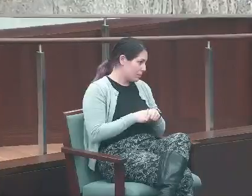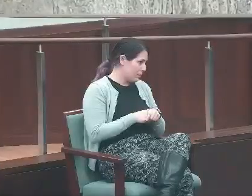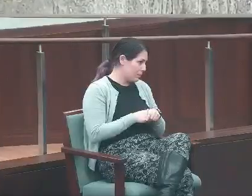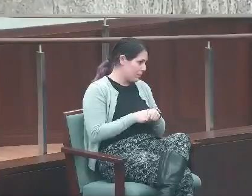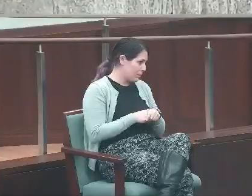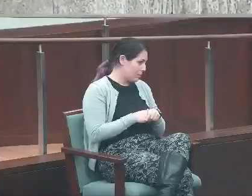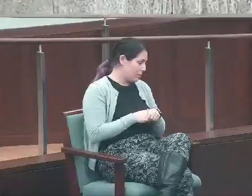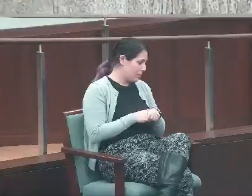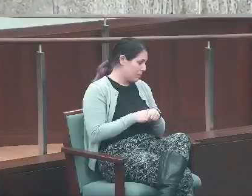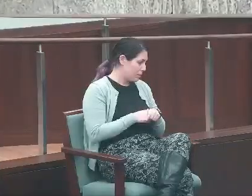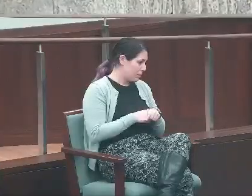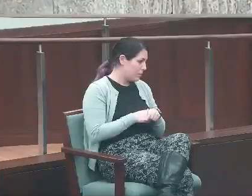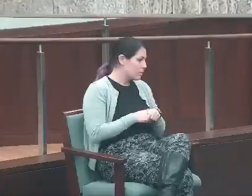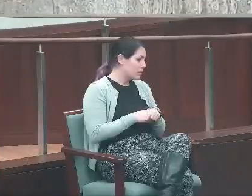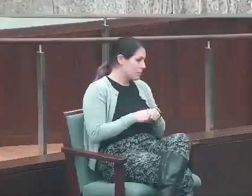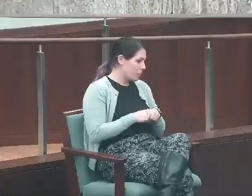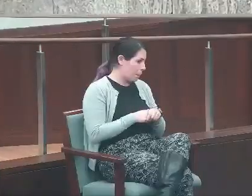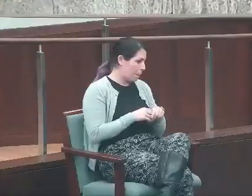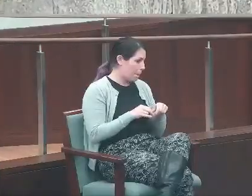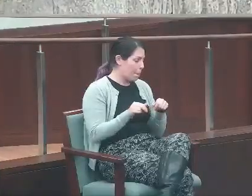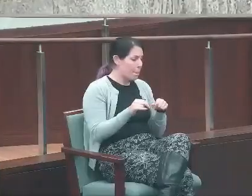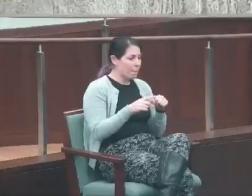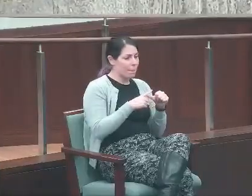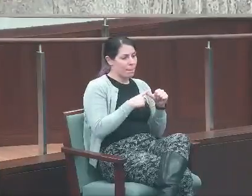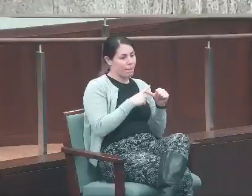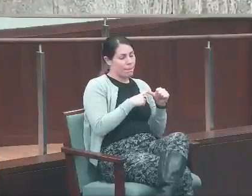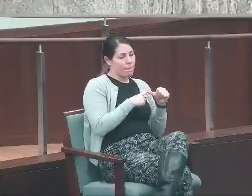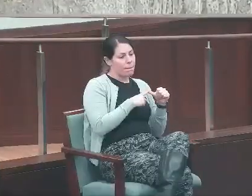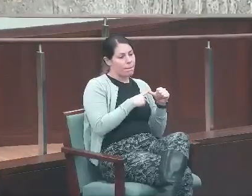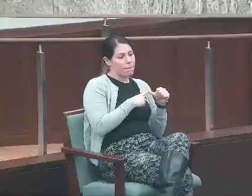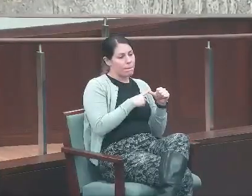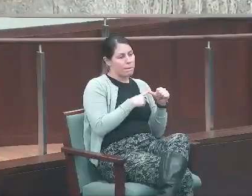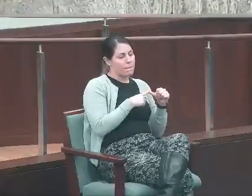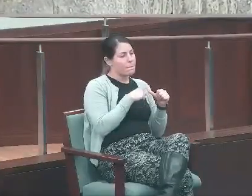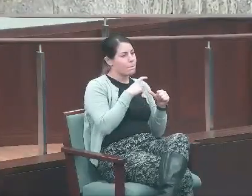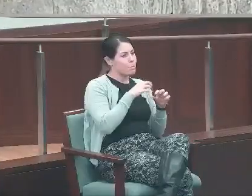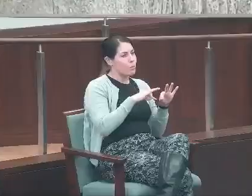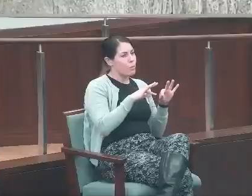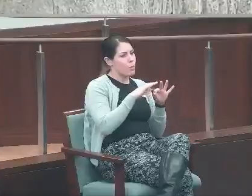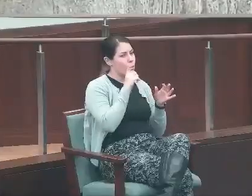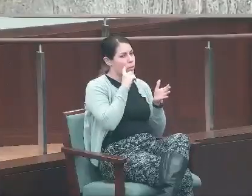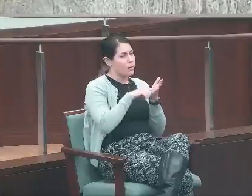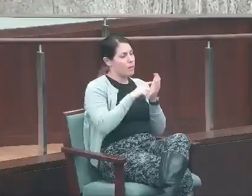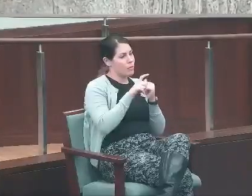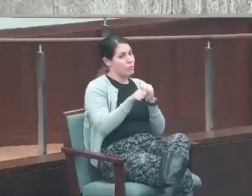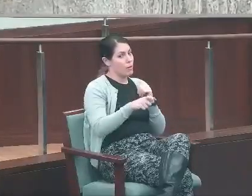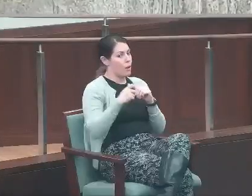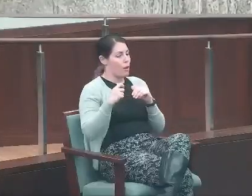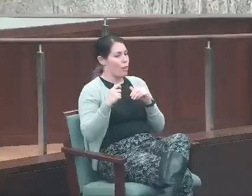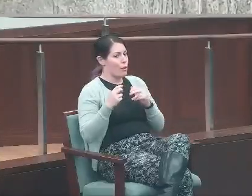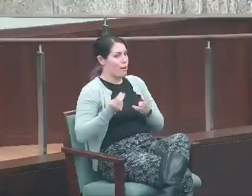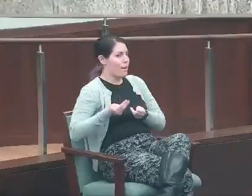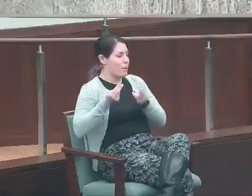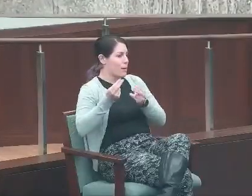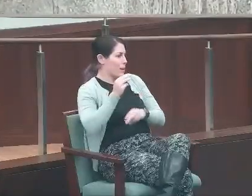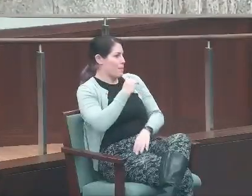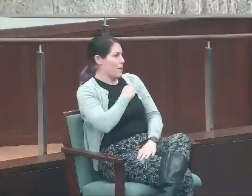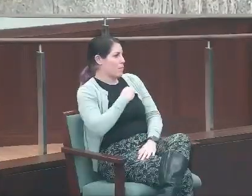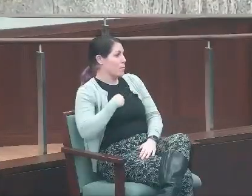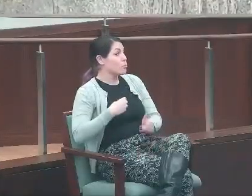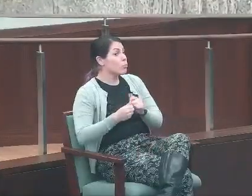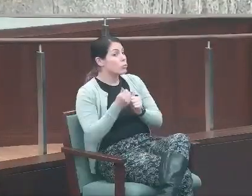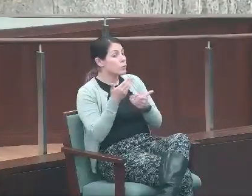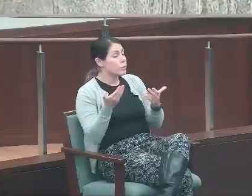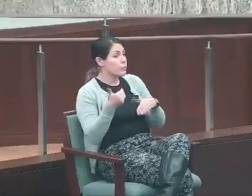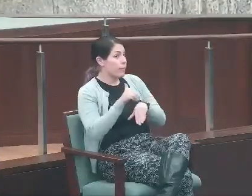I also want to be sure to acknowledge my fellow nominating committee members, most of whom are here